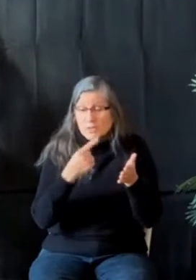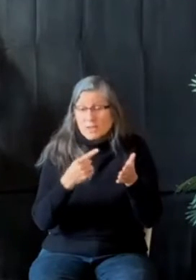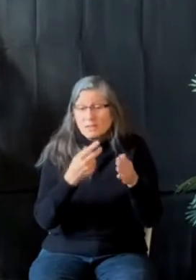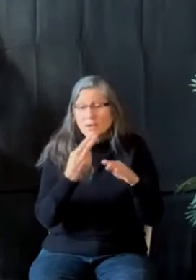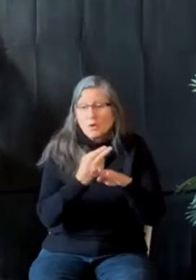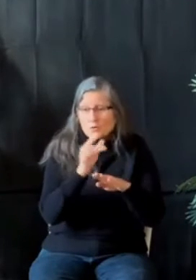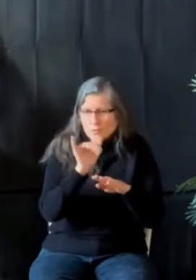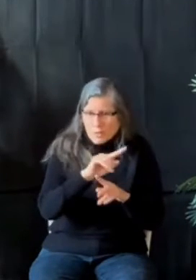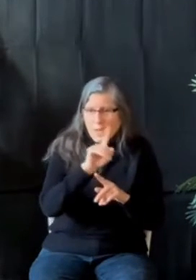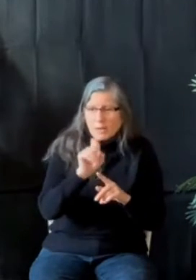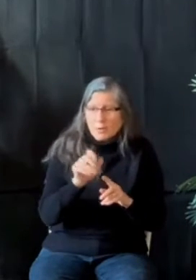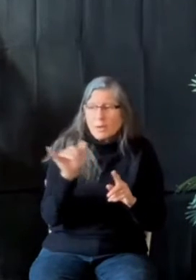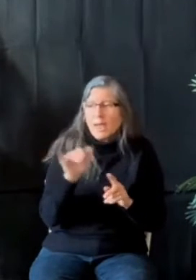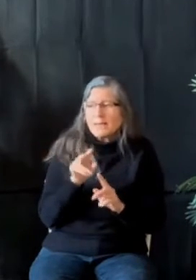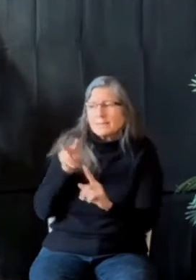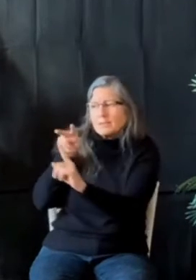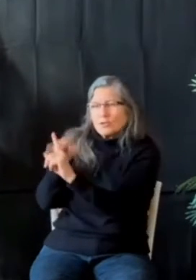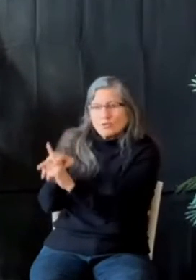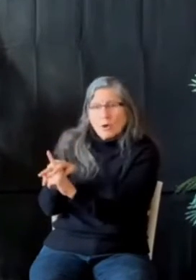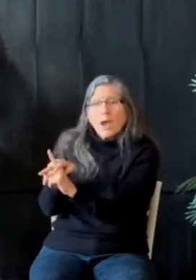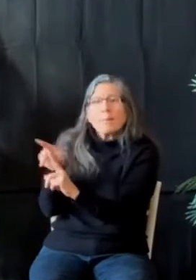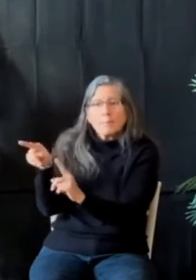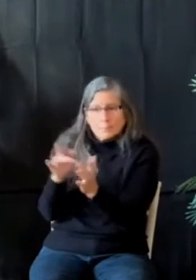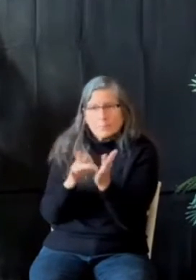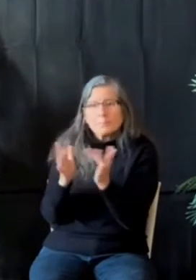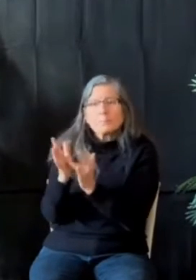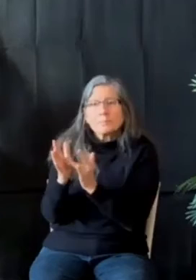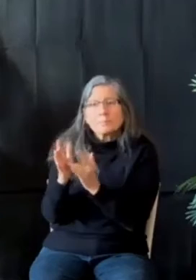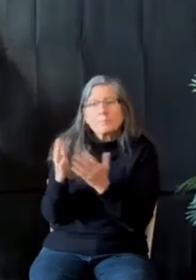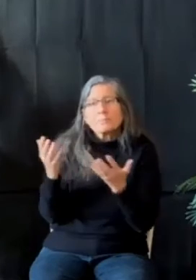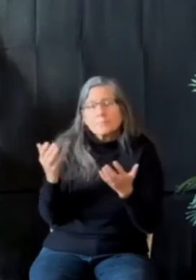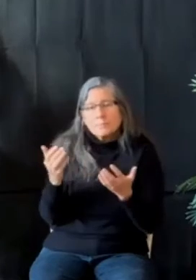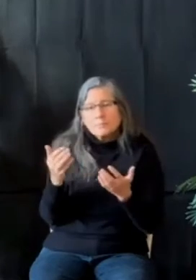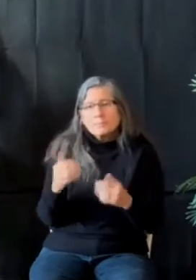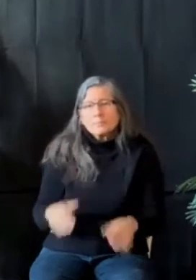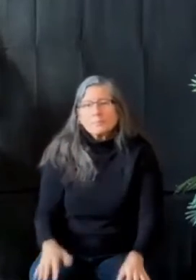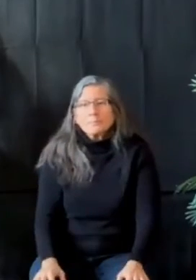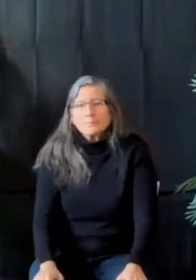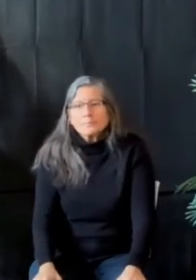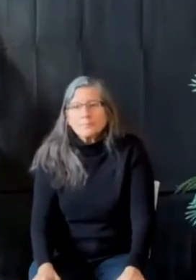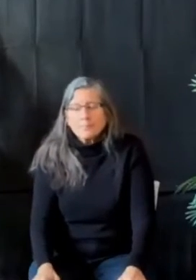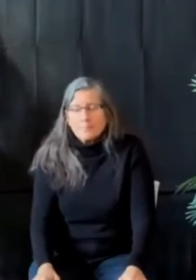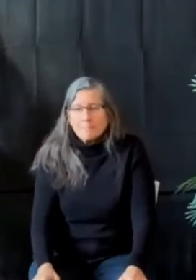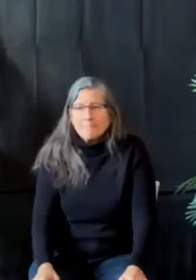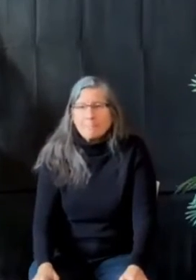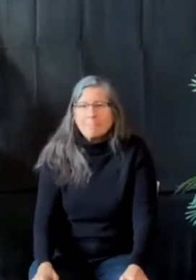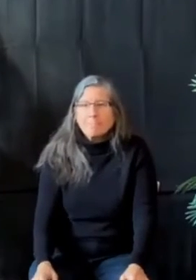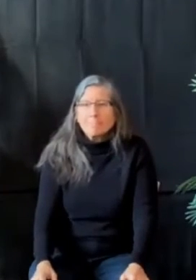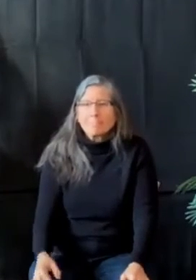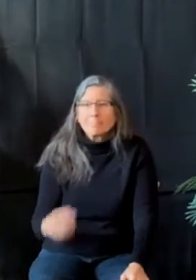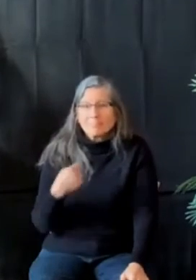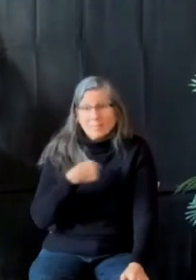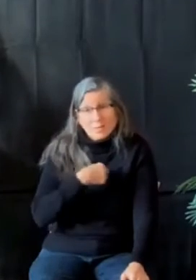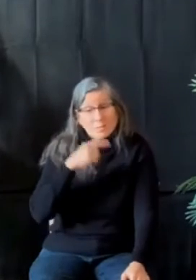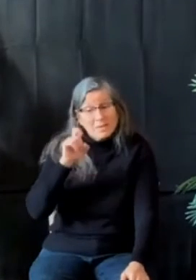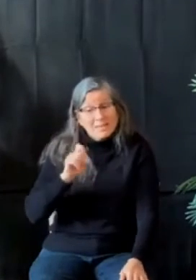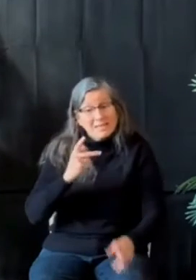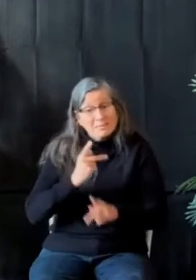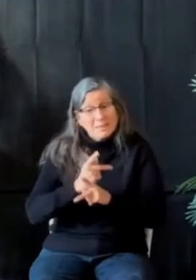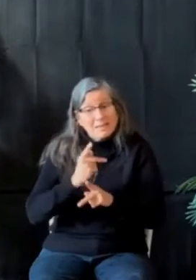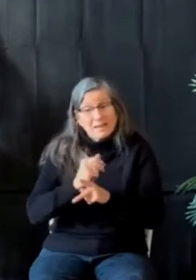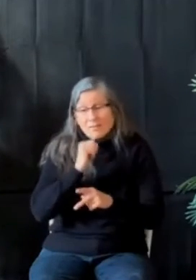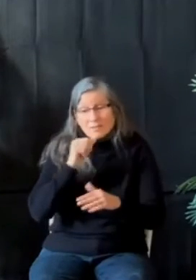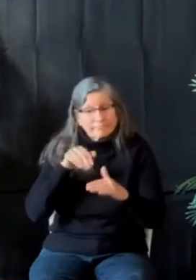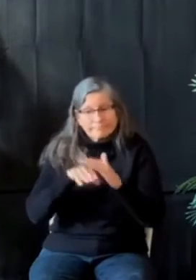this question as a trap in order to have a basis for accusing him. Boy, you got to be careful not to walk